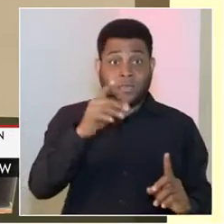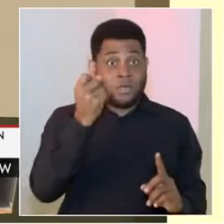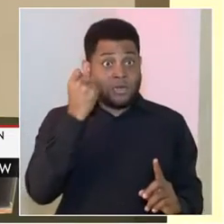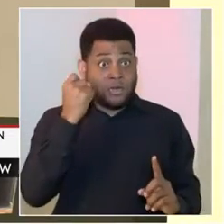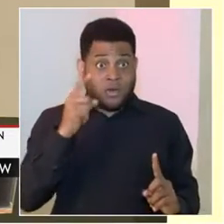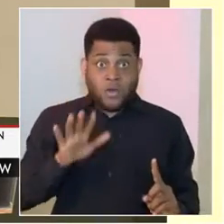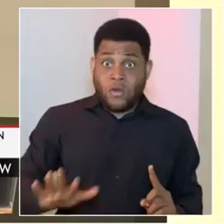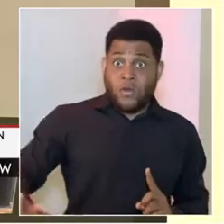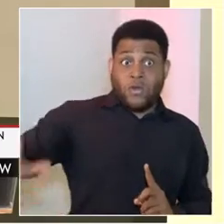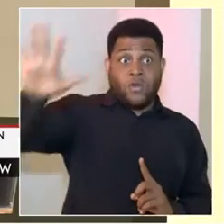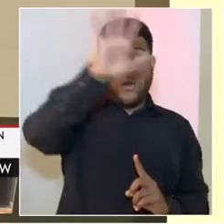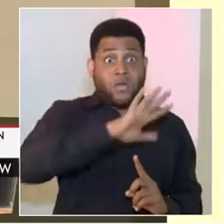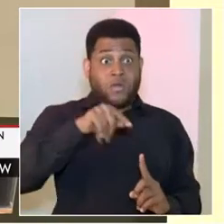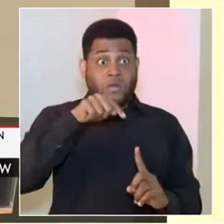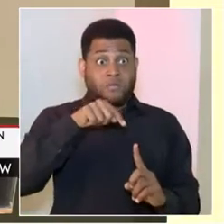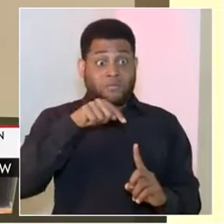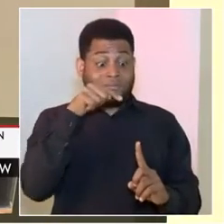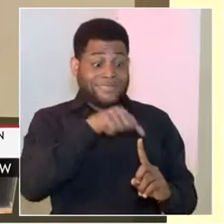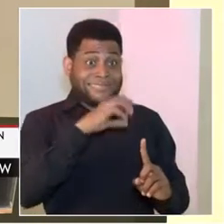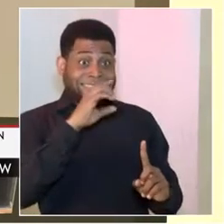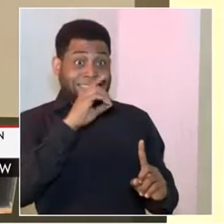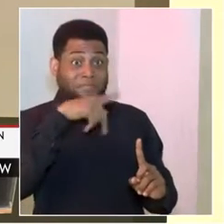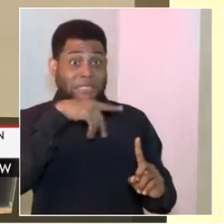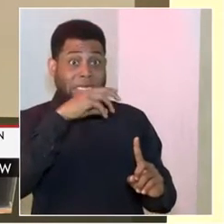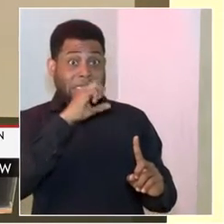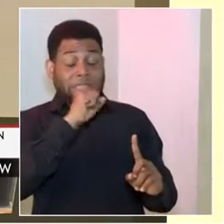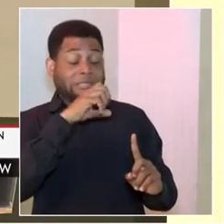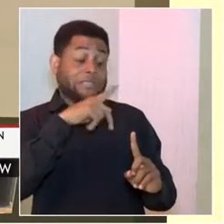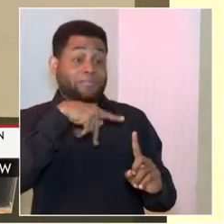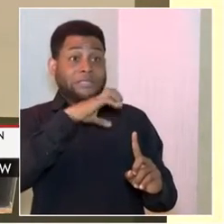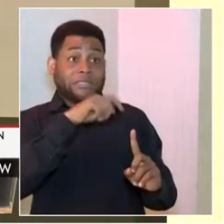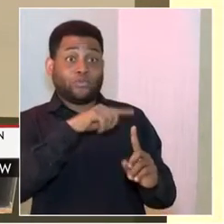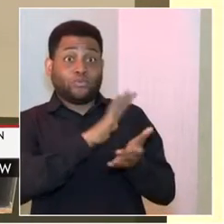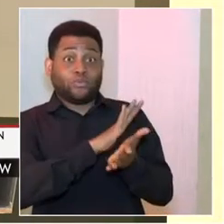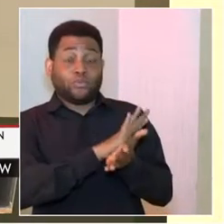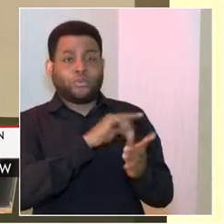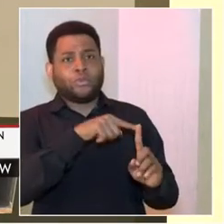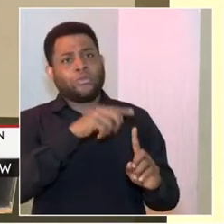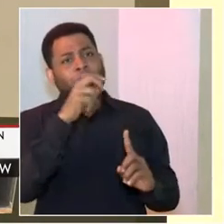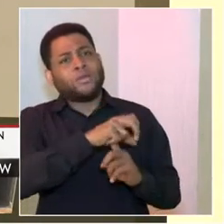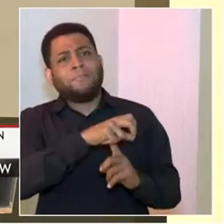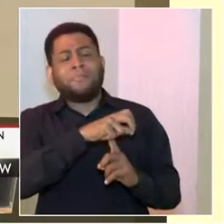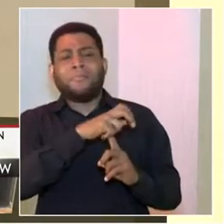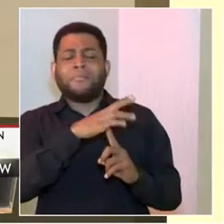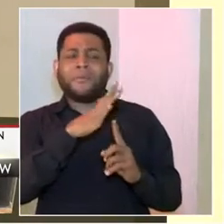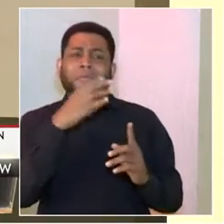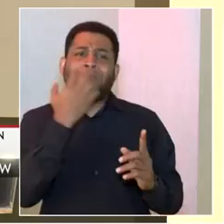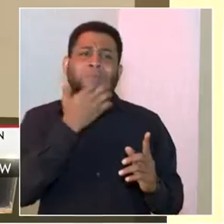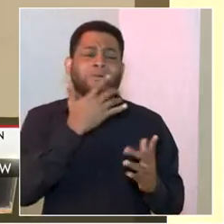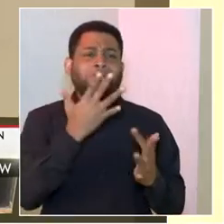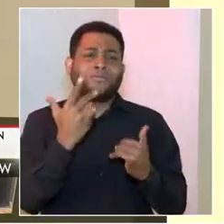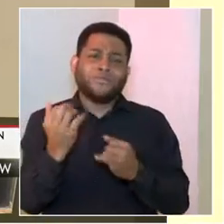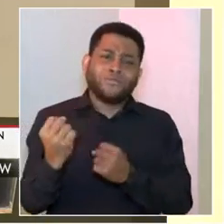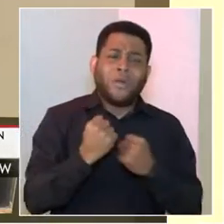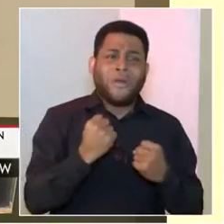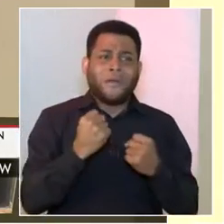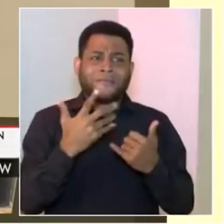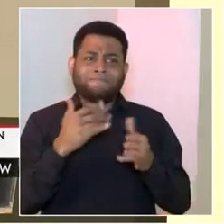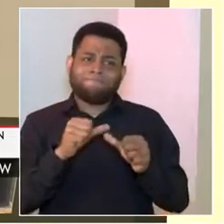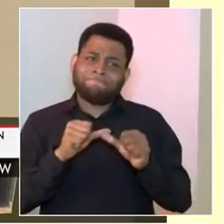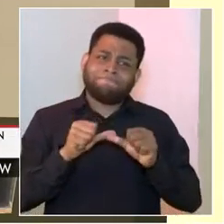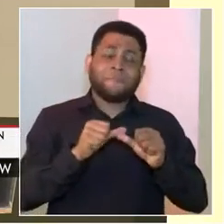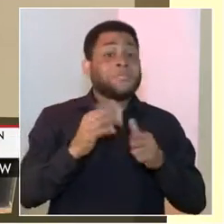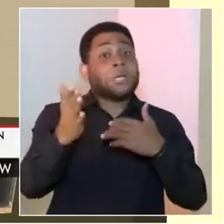school system is growing. Our population has rebounded faster. Our achievement levels have